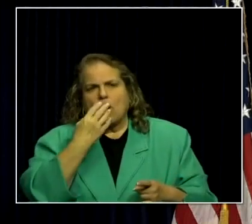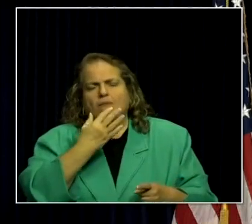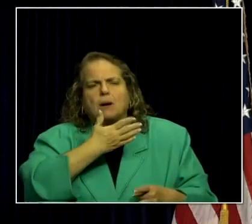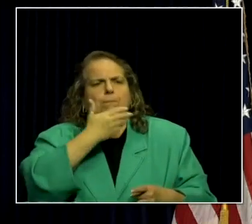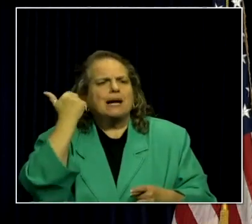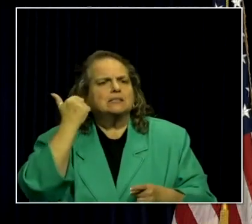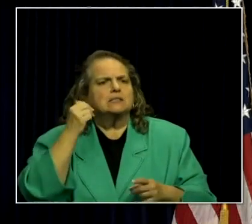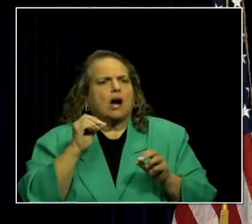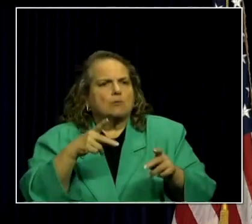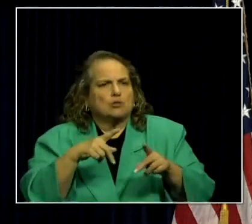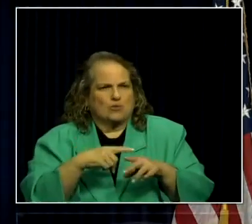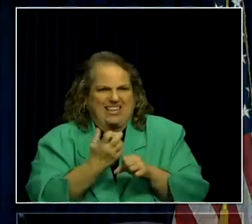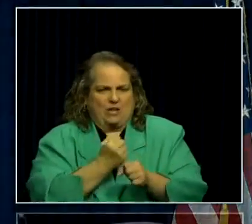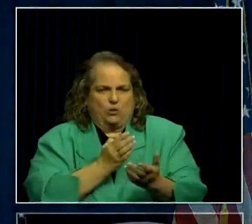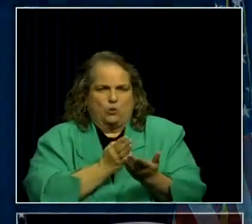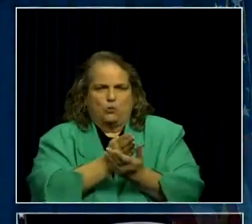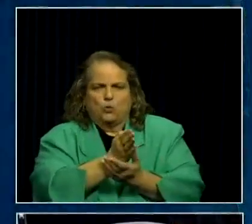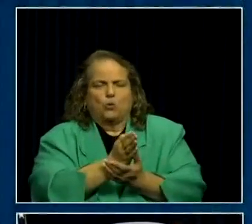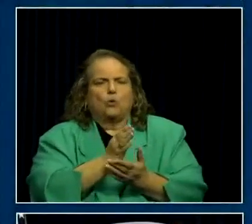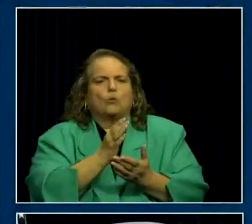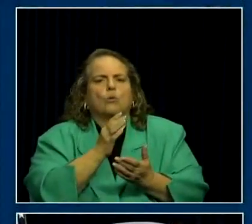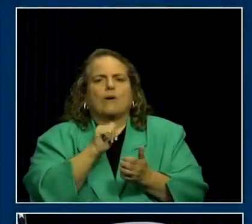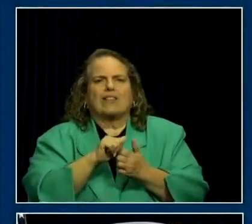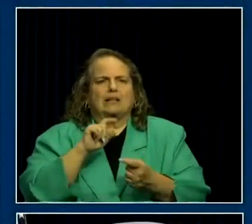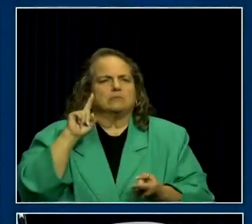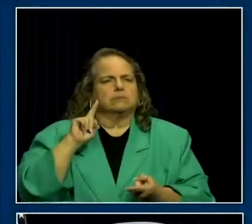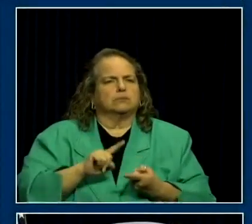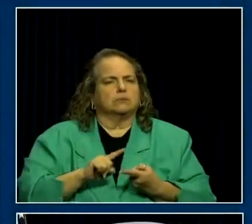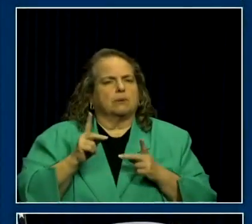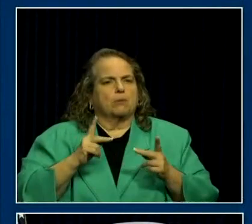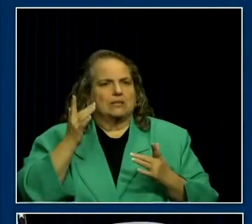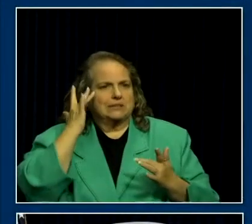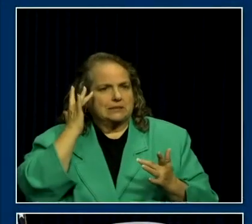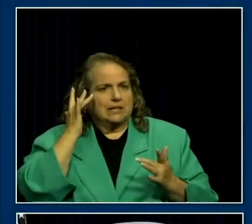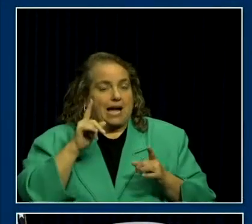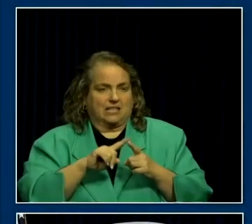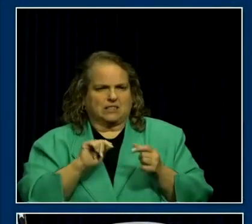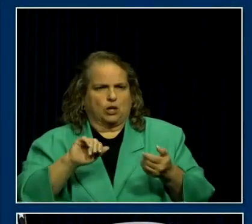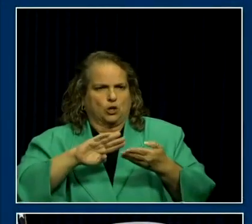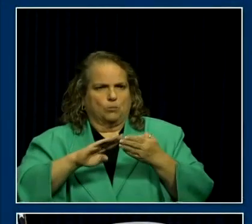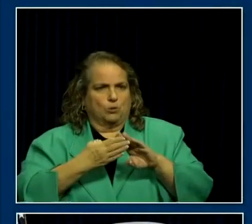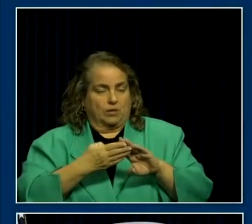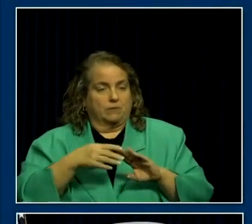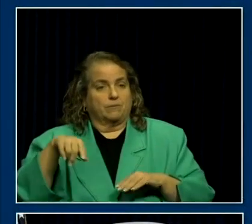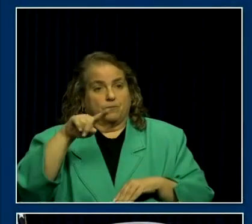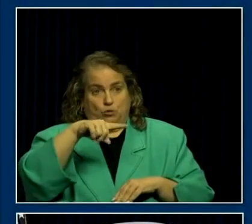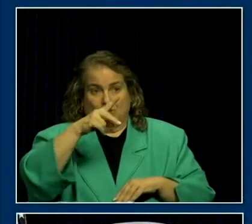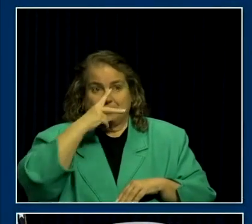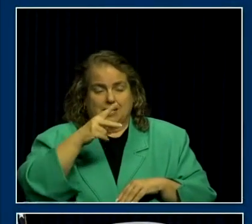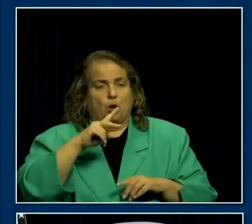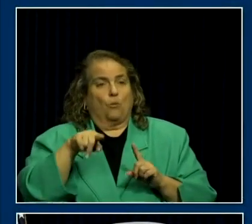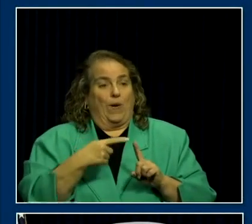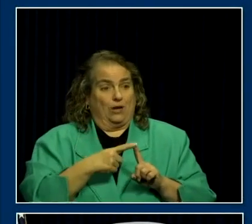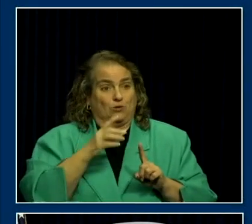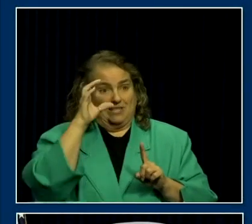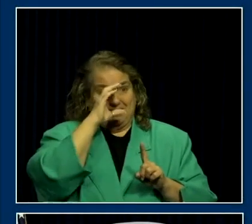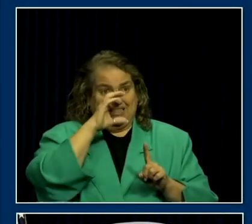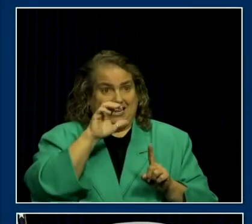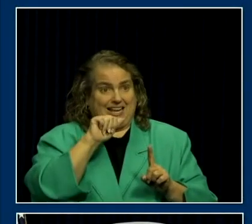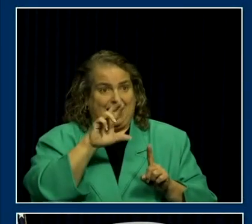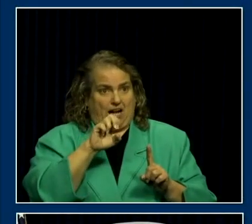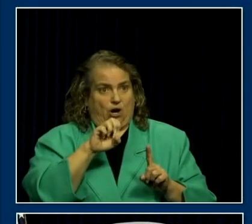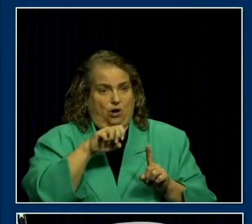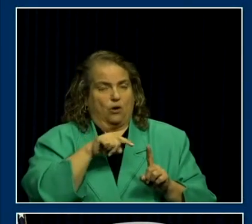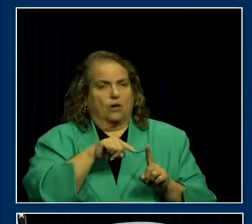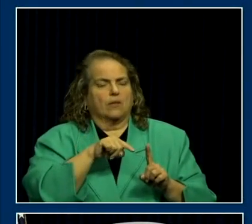to get through this as cleanly as possible as a community pulling together. So you've seen the when to seek care slide, and this will probably change